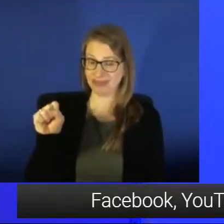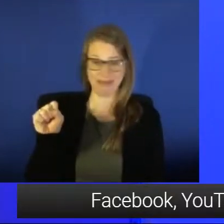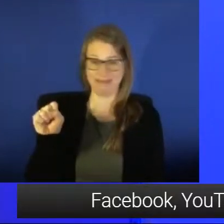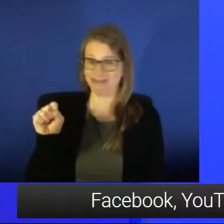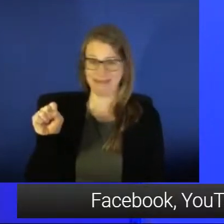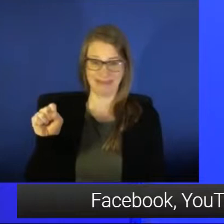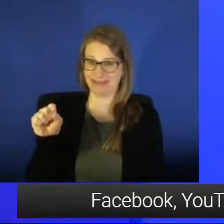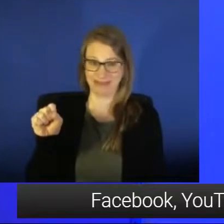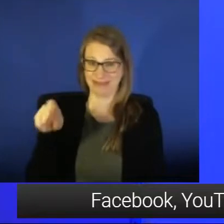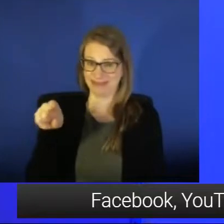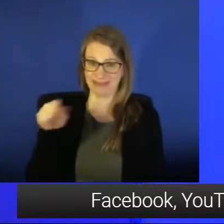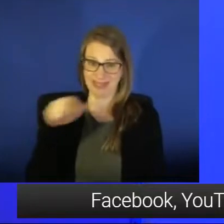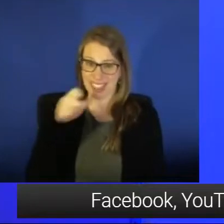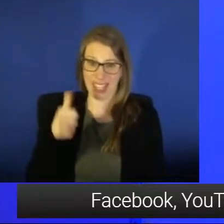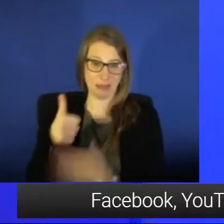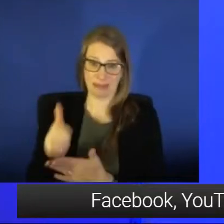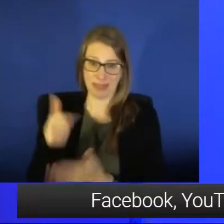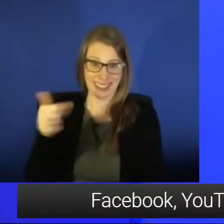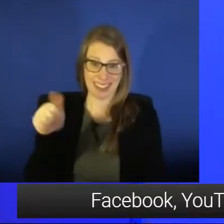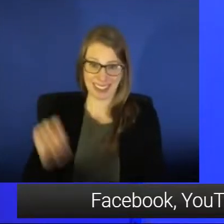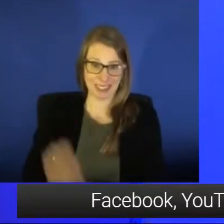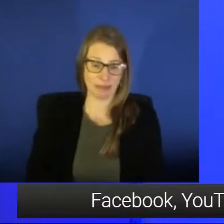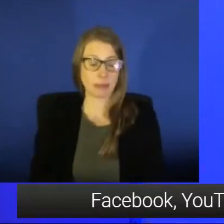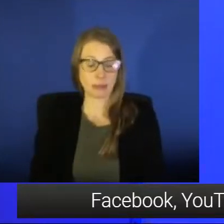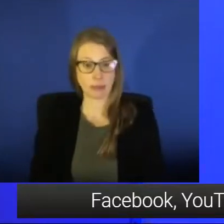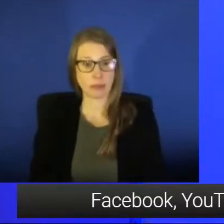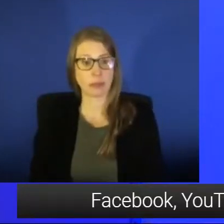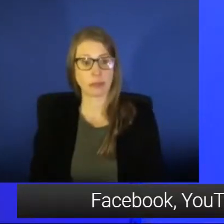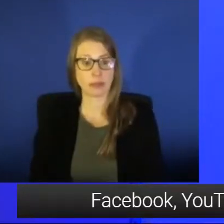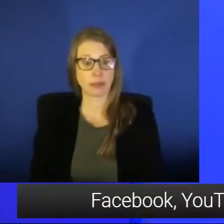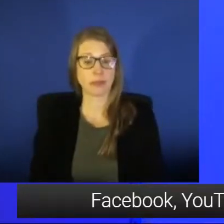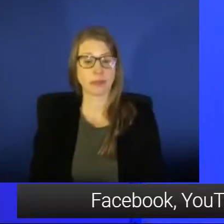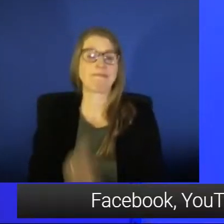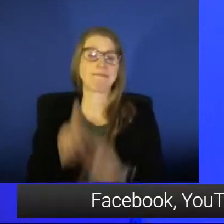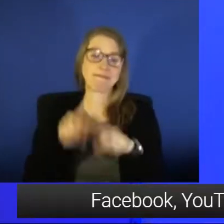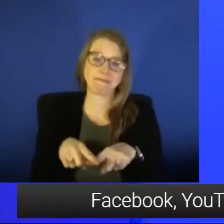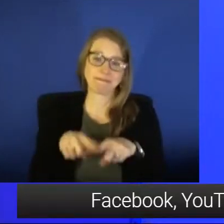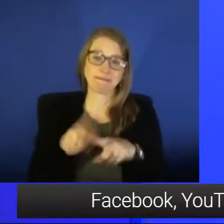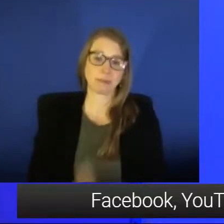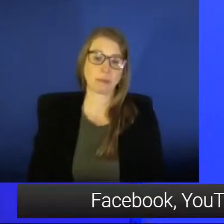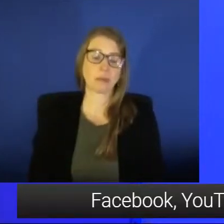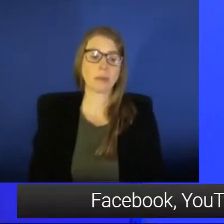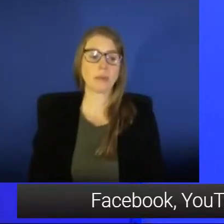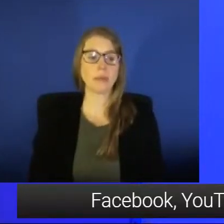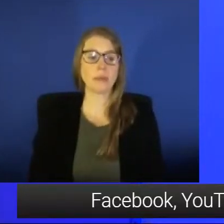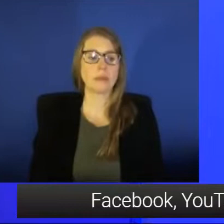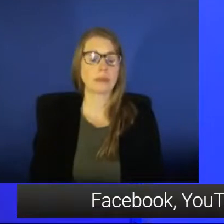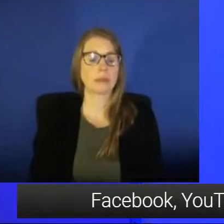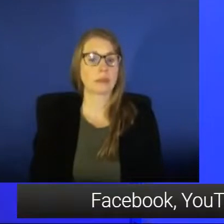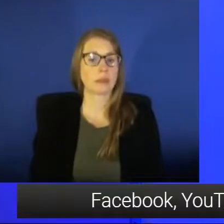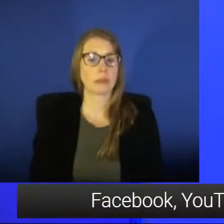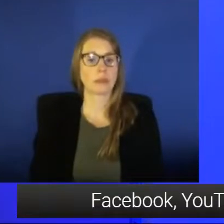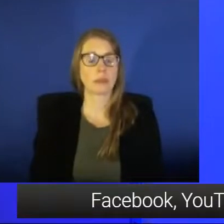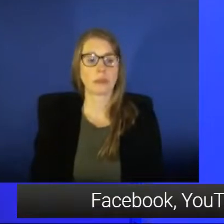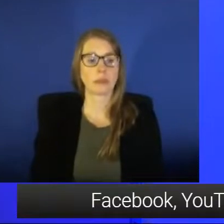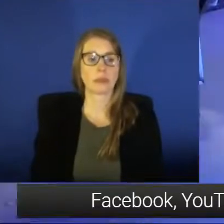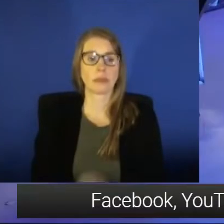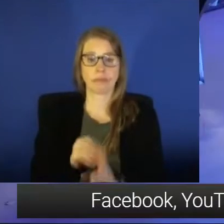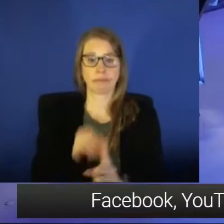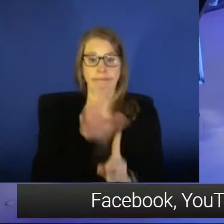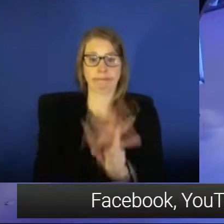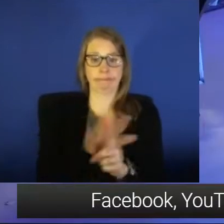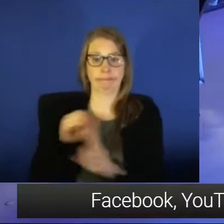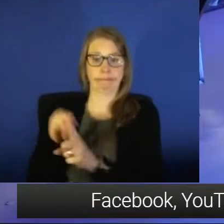compounds. The mask is not going to help there. So it depends. Again, what you're exposed to. And it depends on the